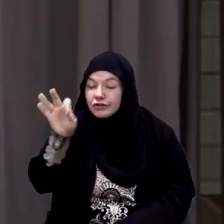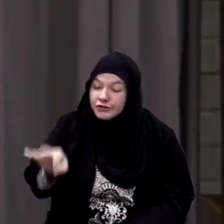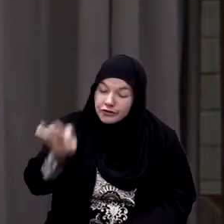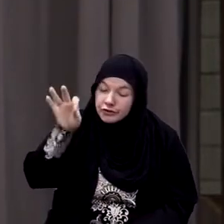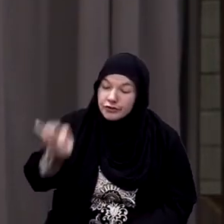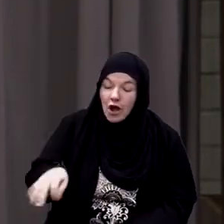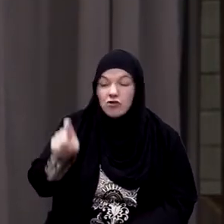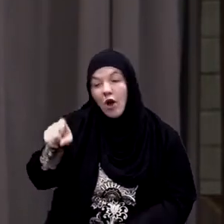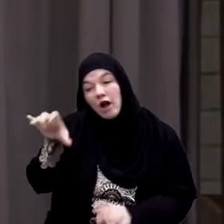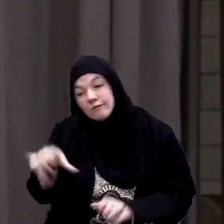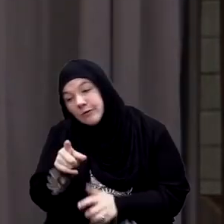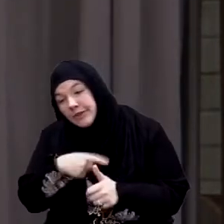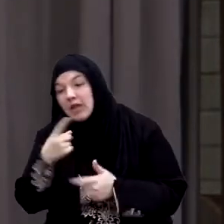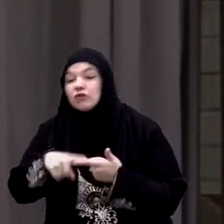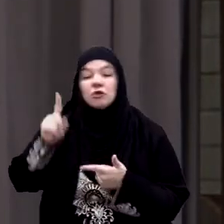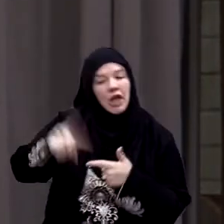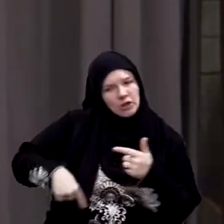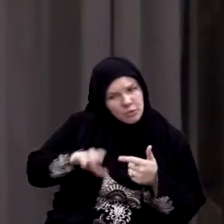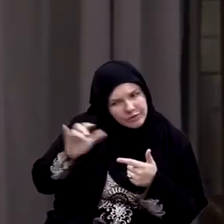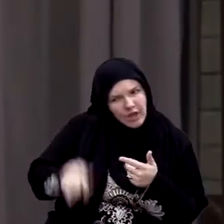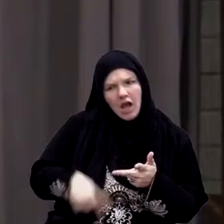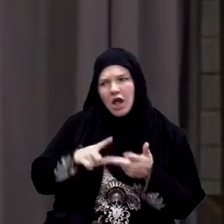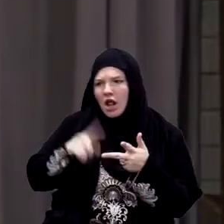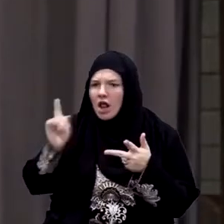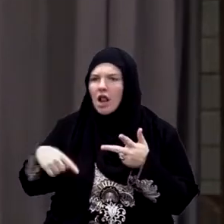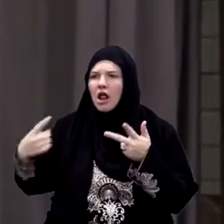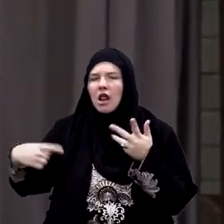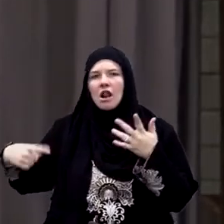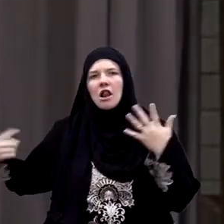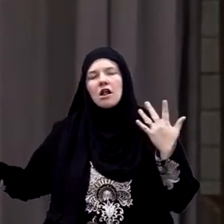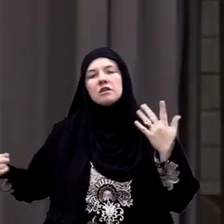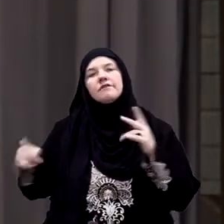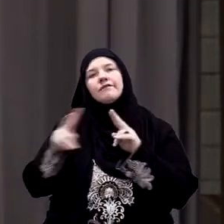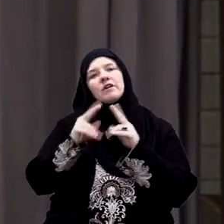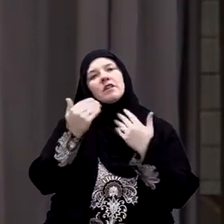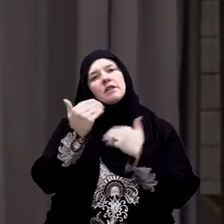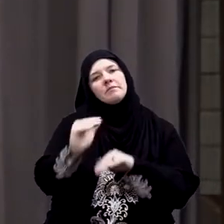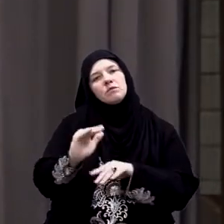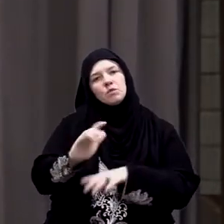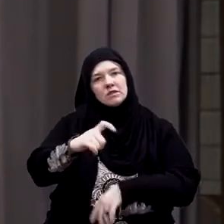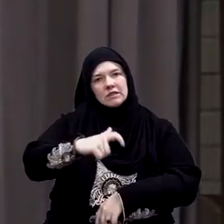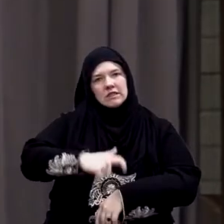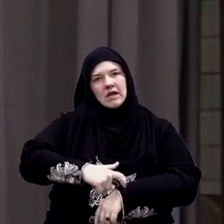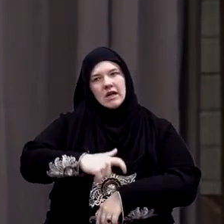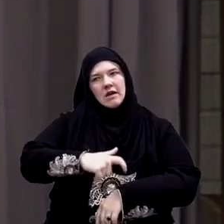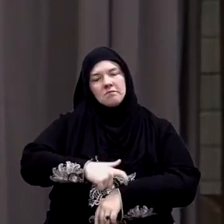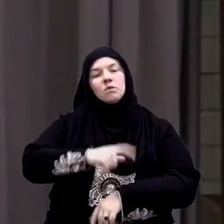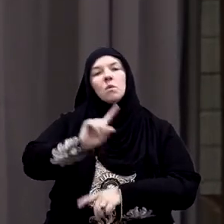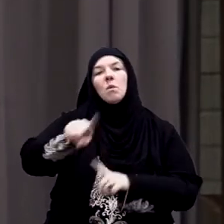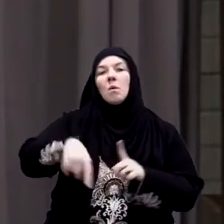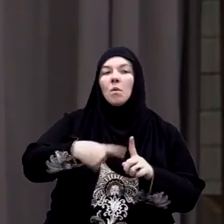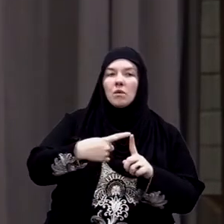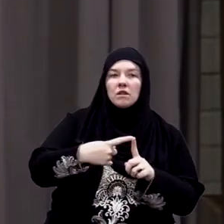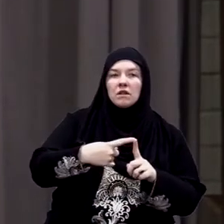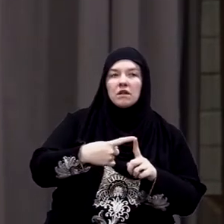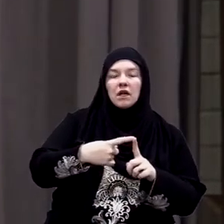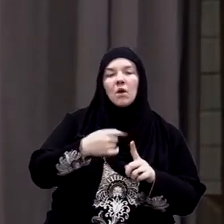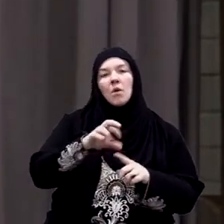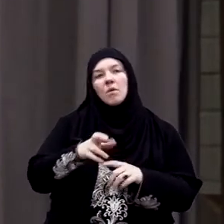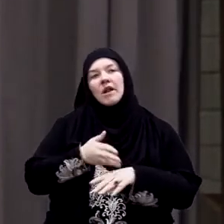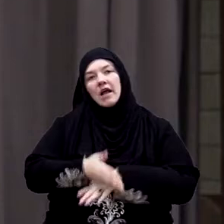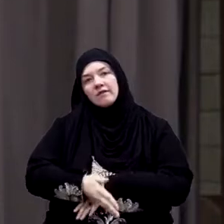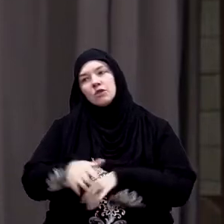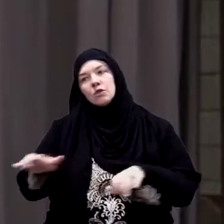we do to our children is very limited to times only when and after they do